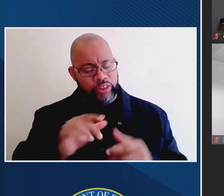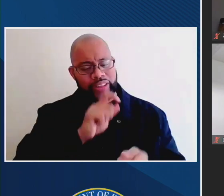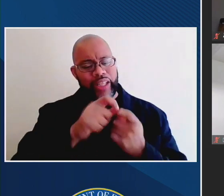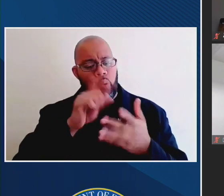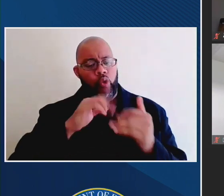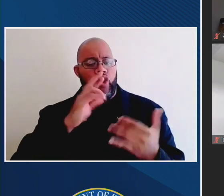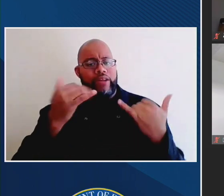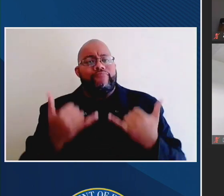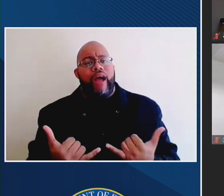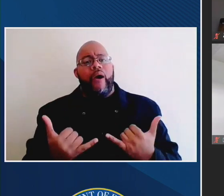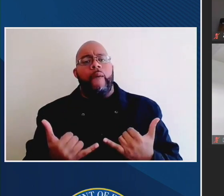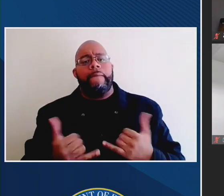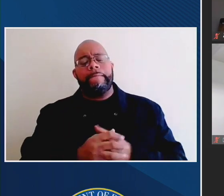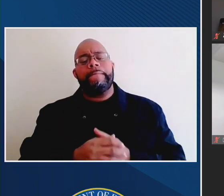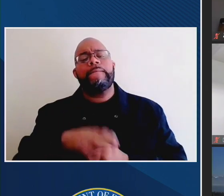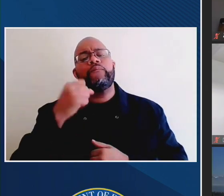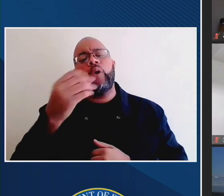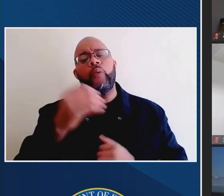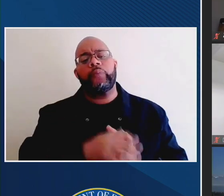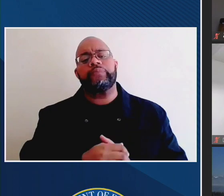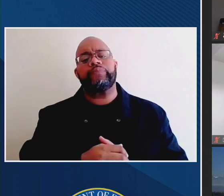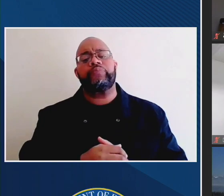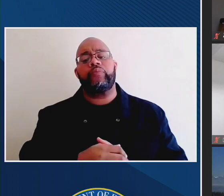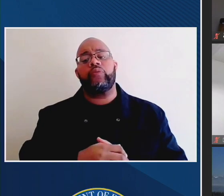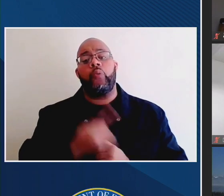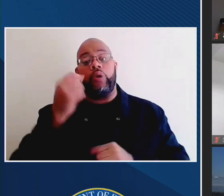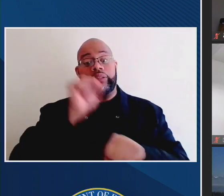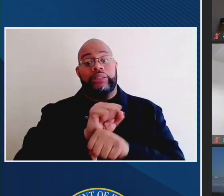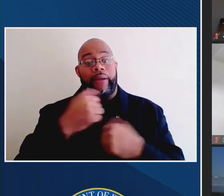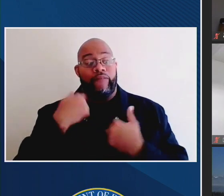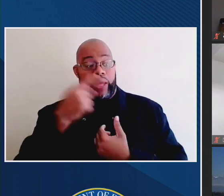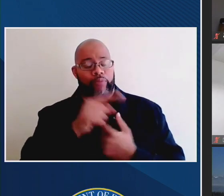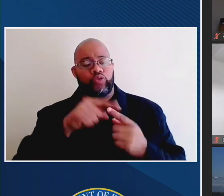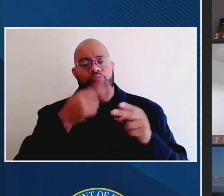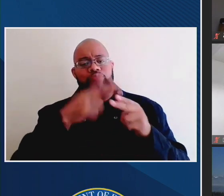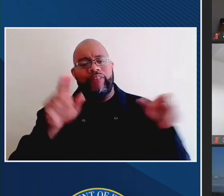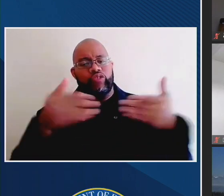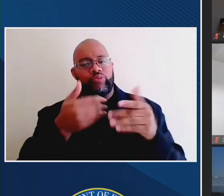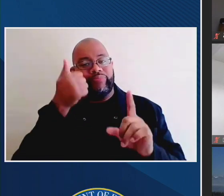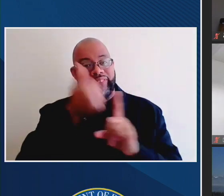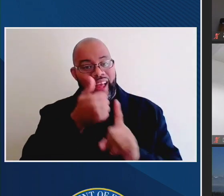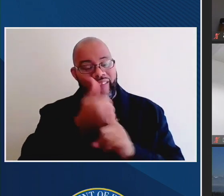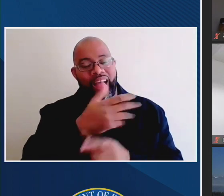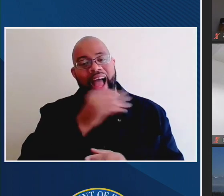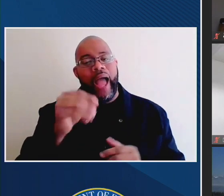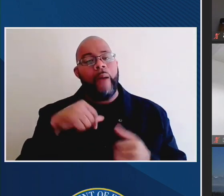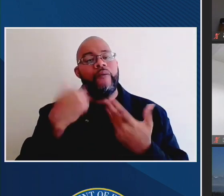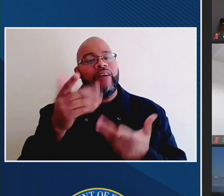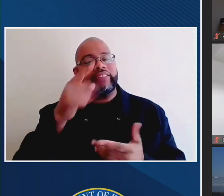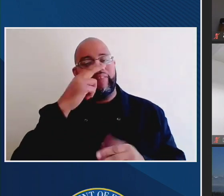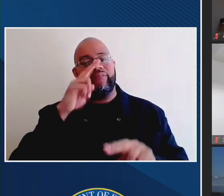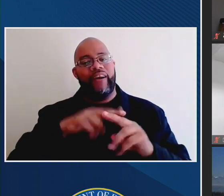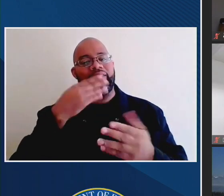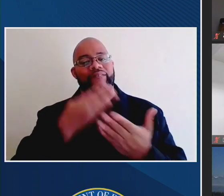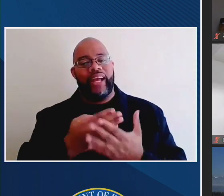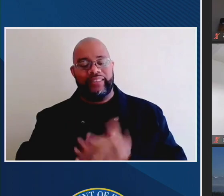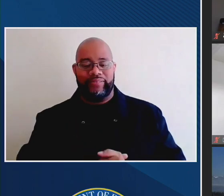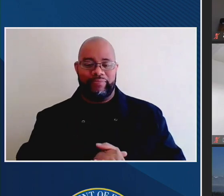now. So the one task that we have for him is to briefly introduce himself and provide his fun fact.